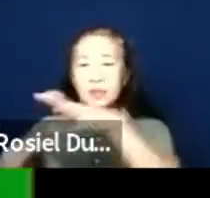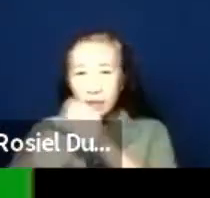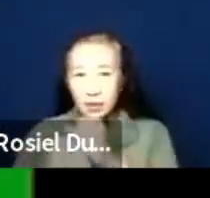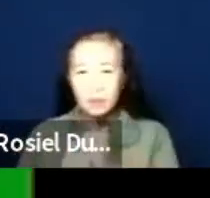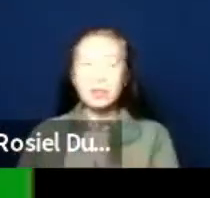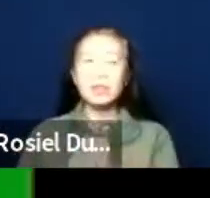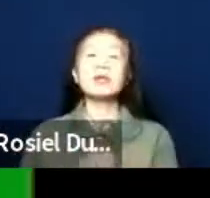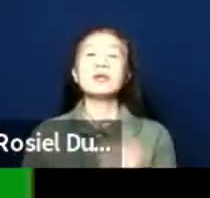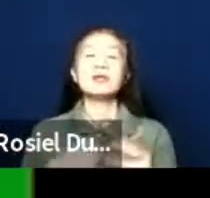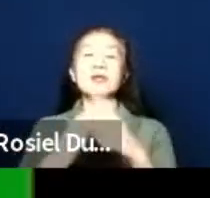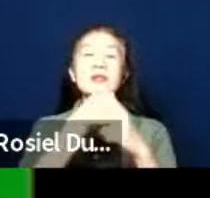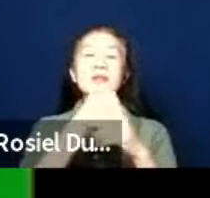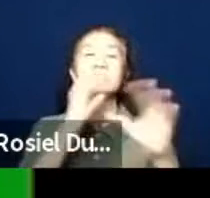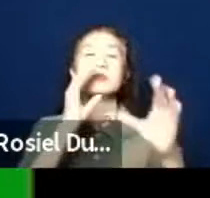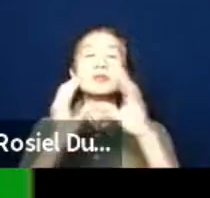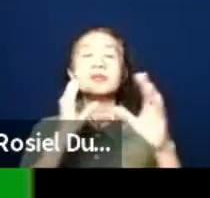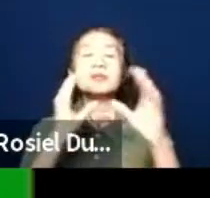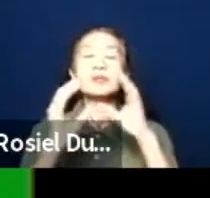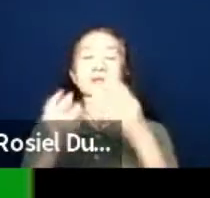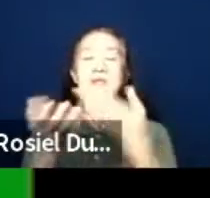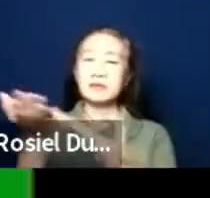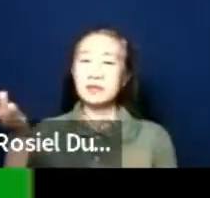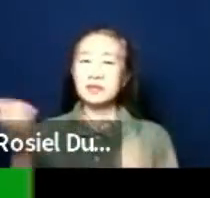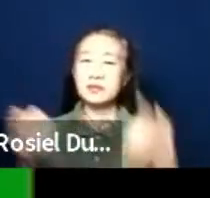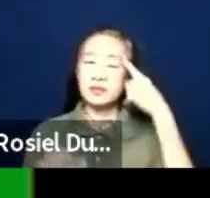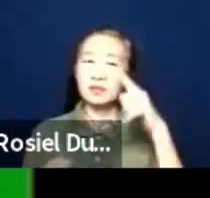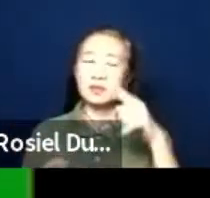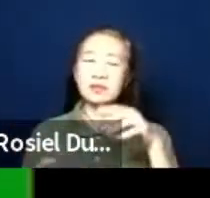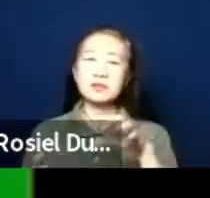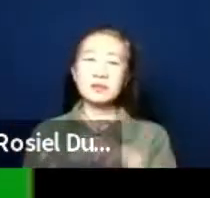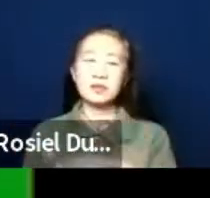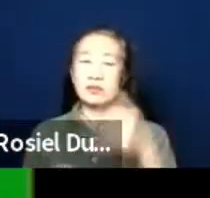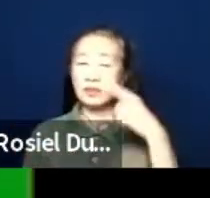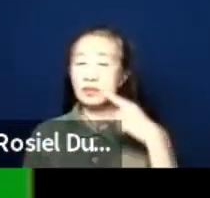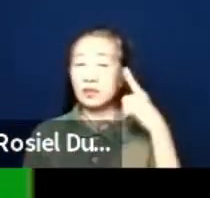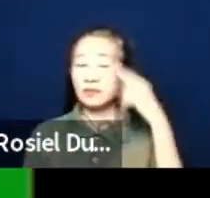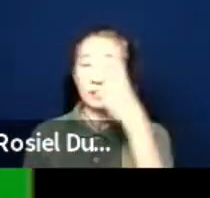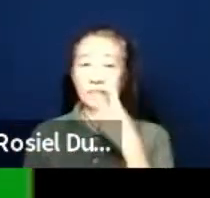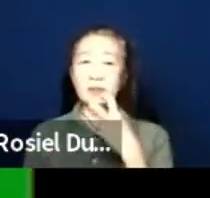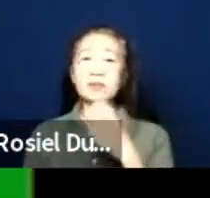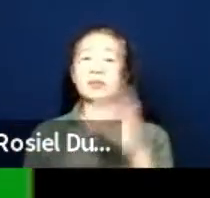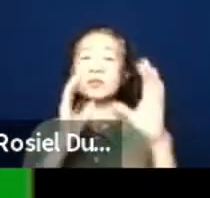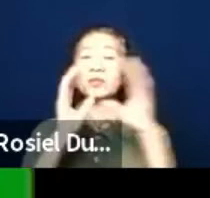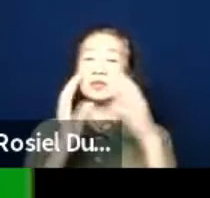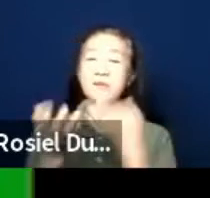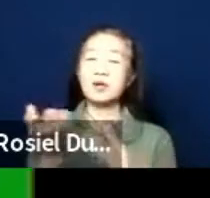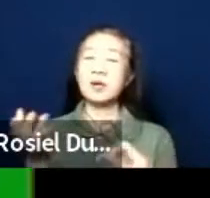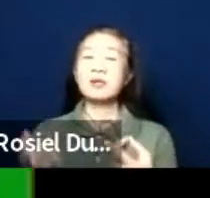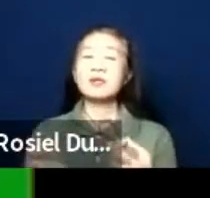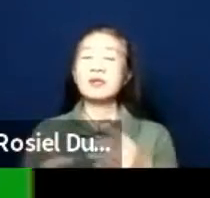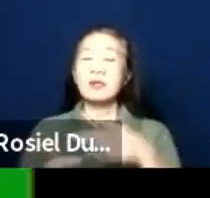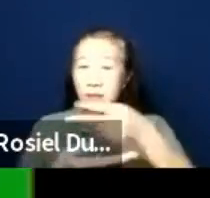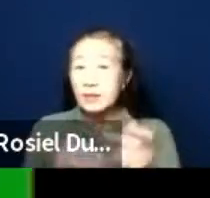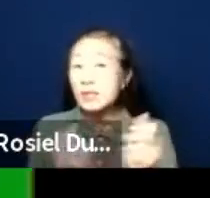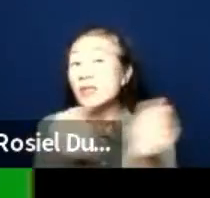communication devices for your particular needs, such as braille or deaf-blind communication device as part of your emergency